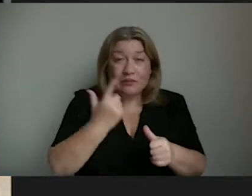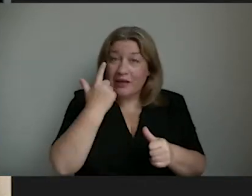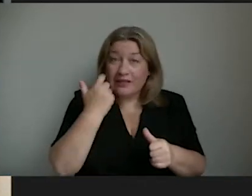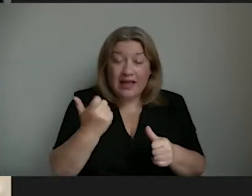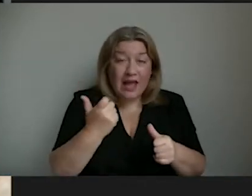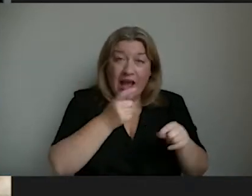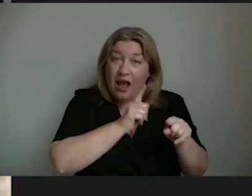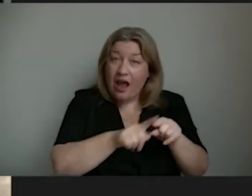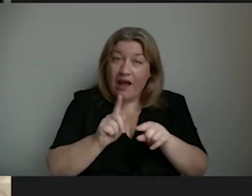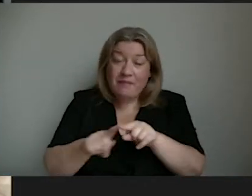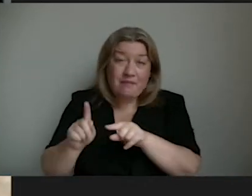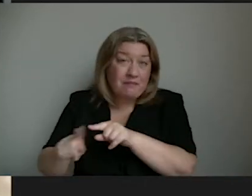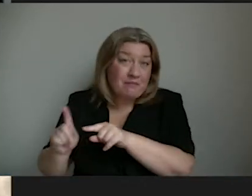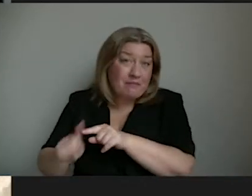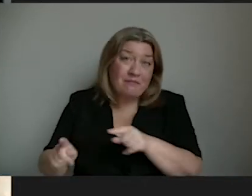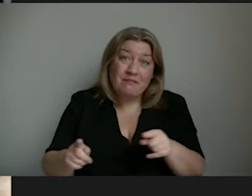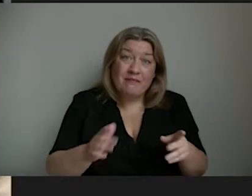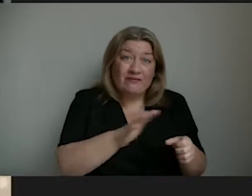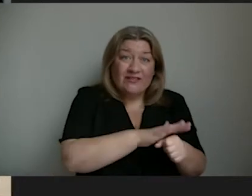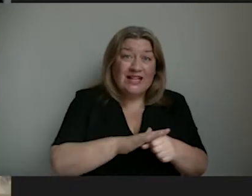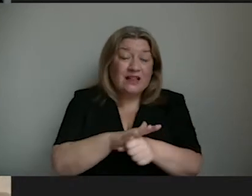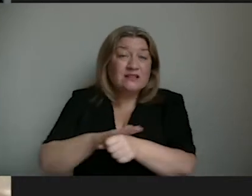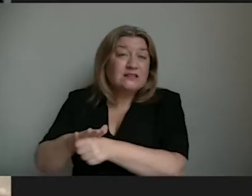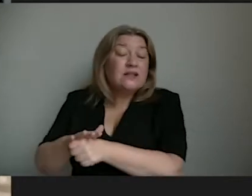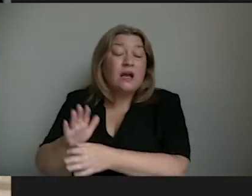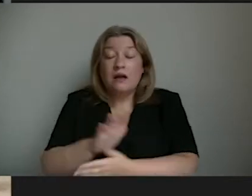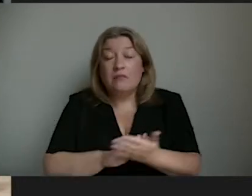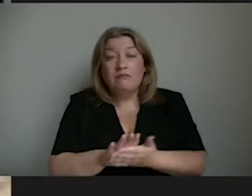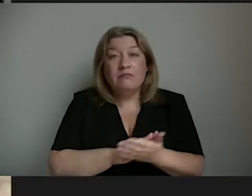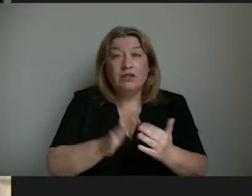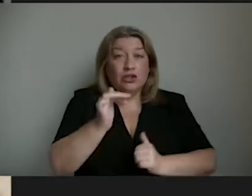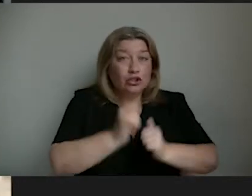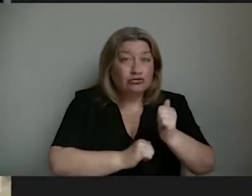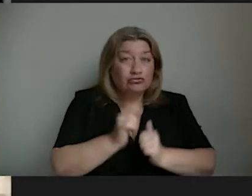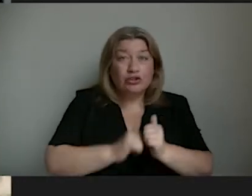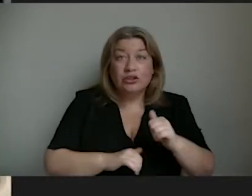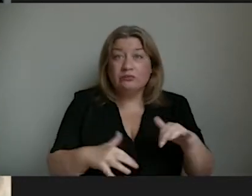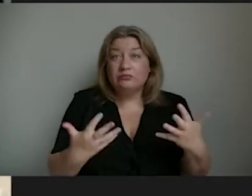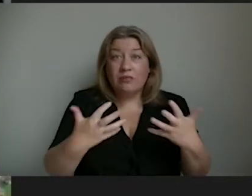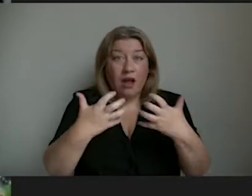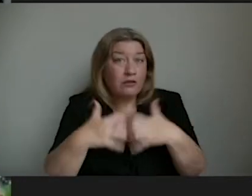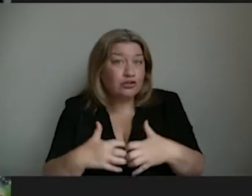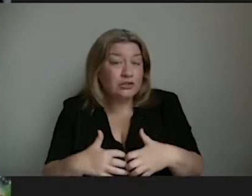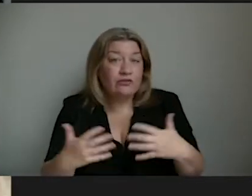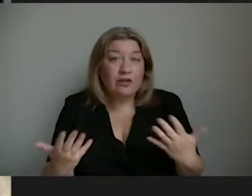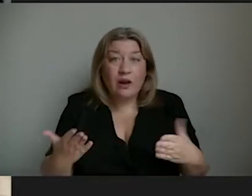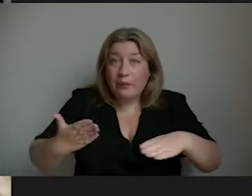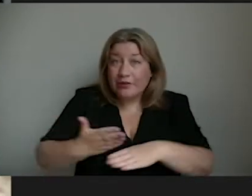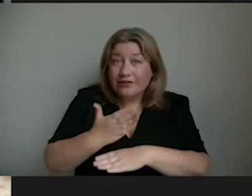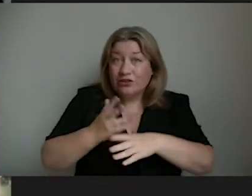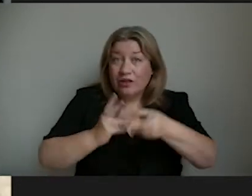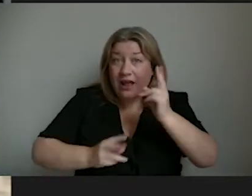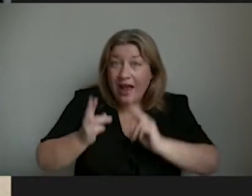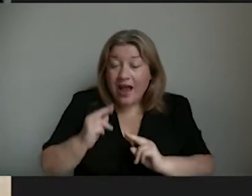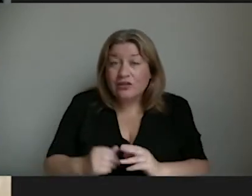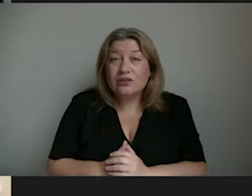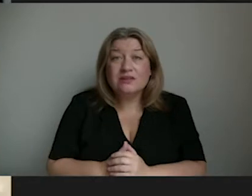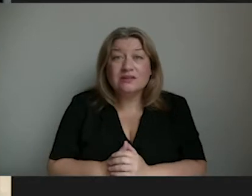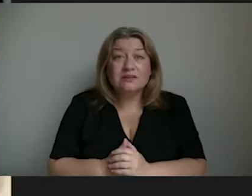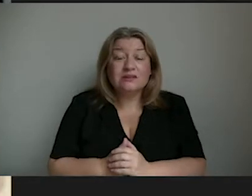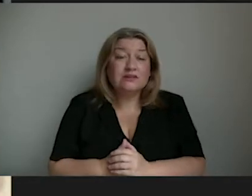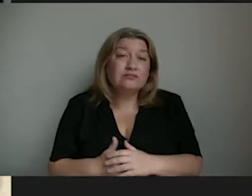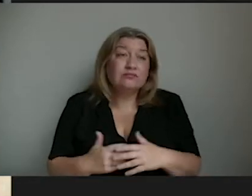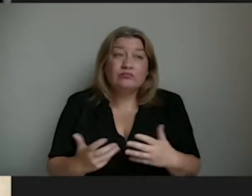also do apprenticeships in a range of different fields. So whether you are into construction, engineering, if you want to get practical